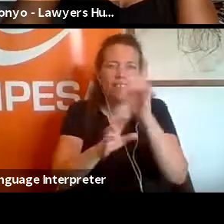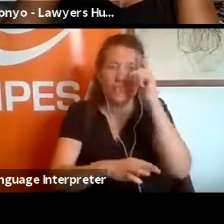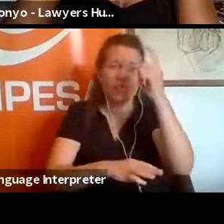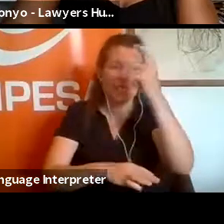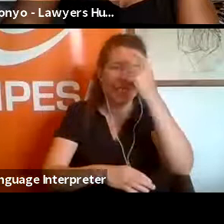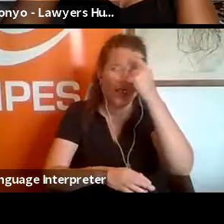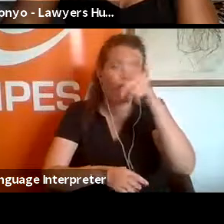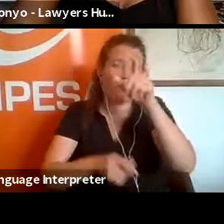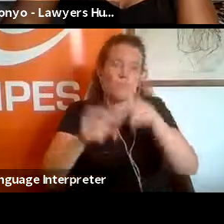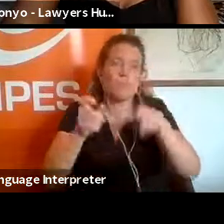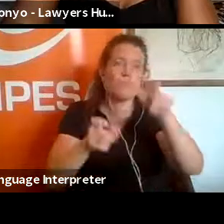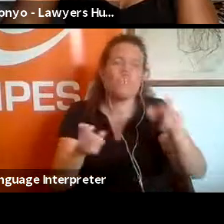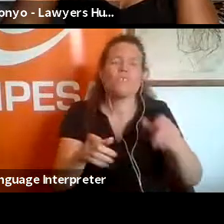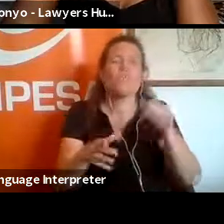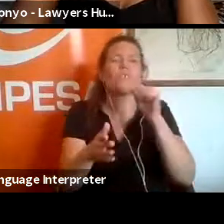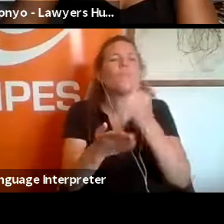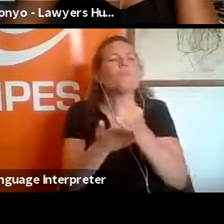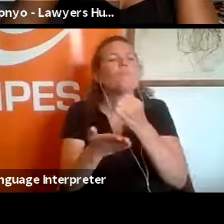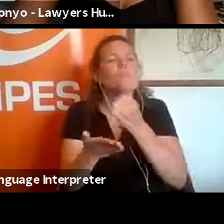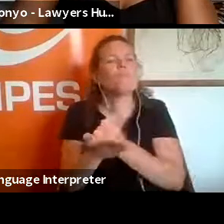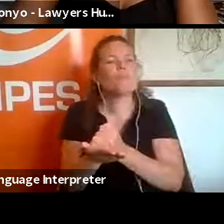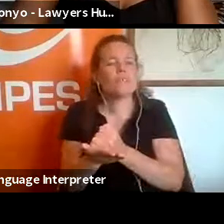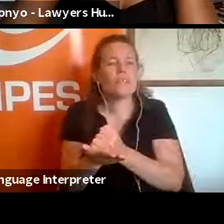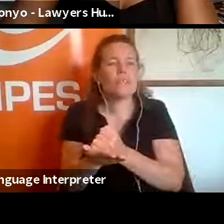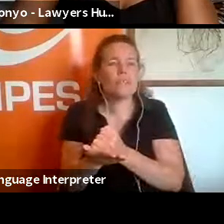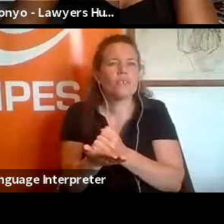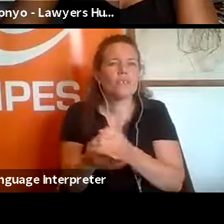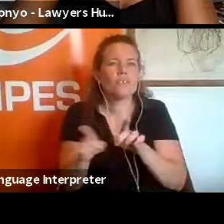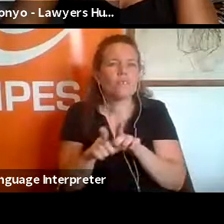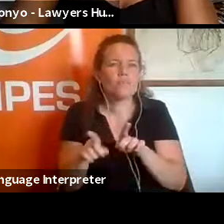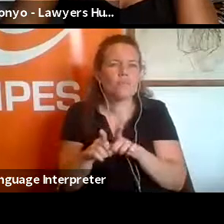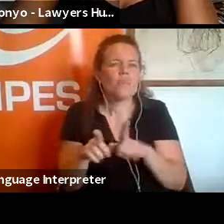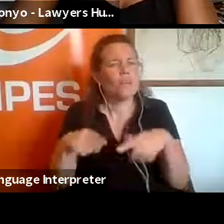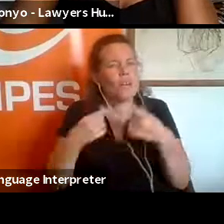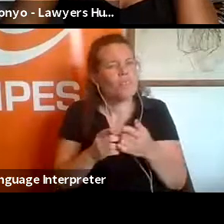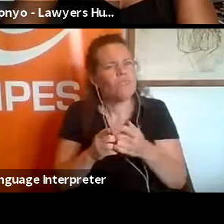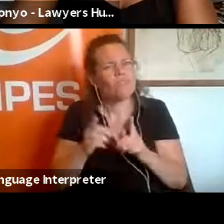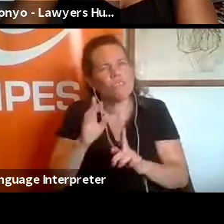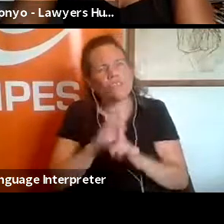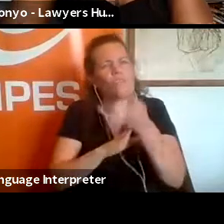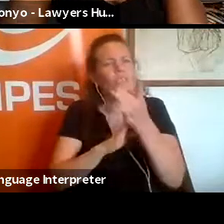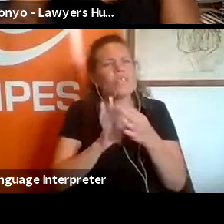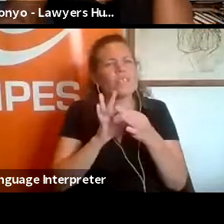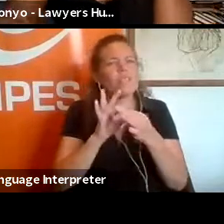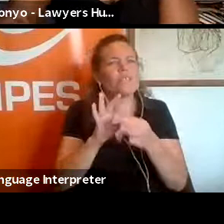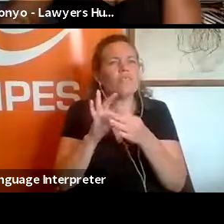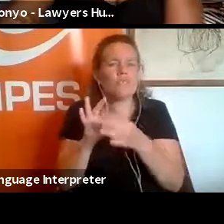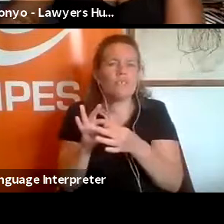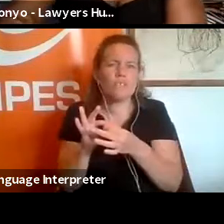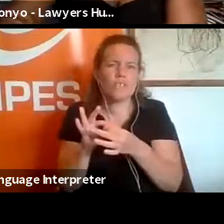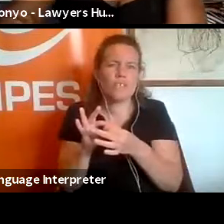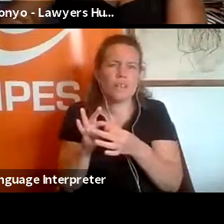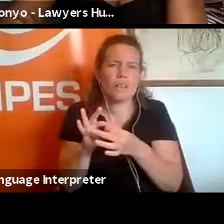positions. Also because NHRIs have this unique relationship with respect to